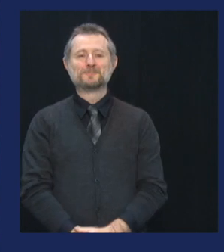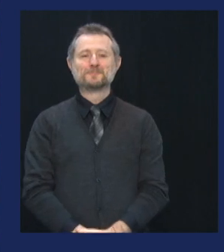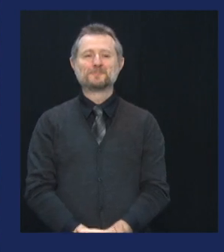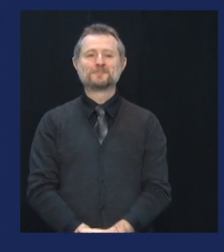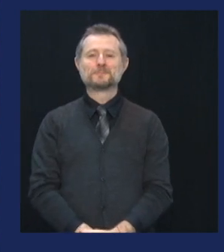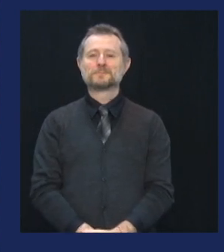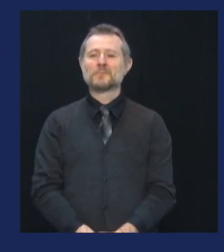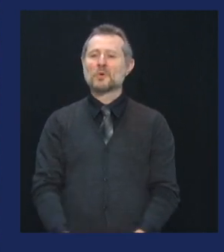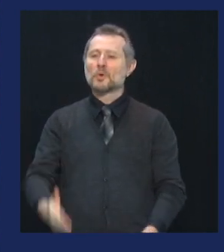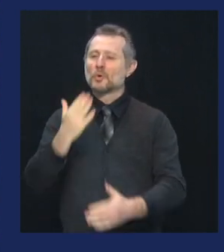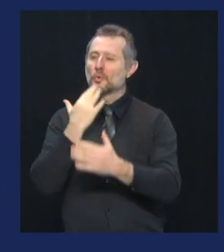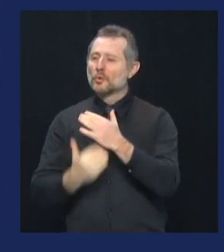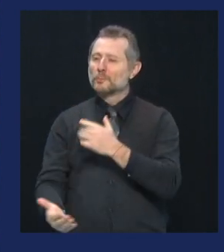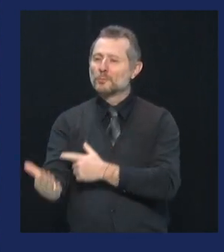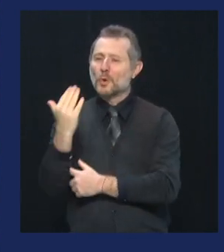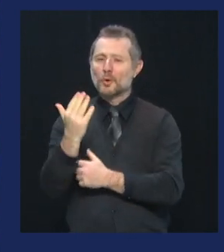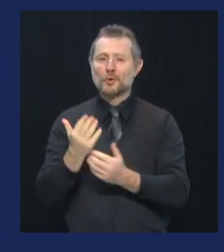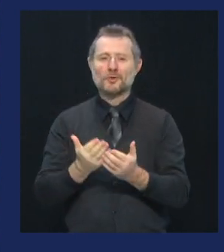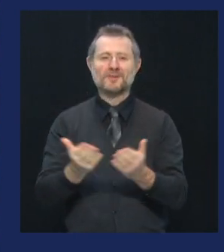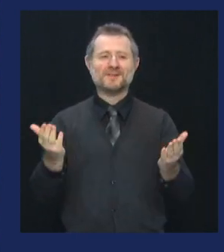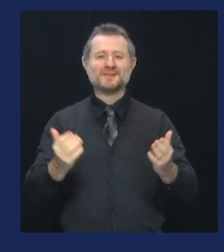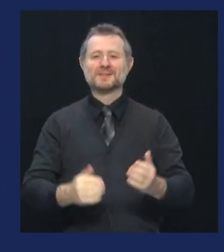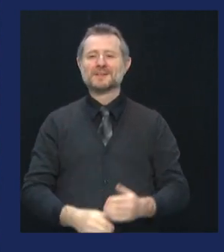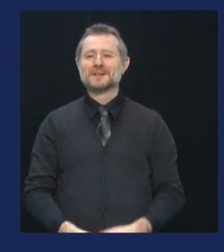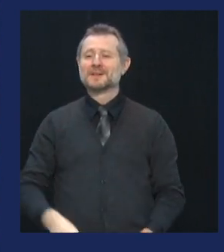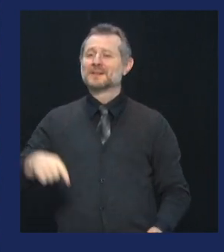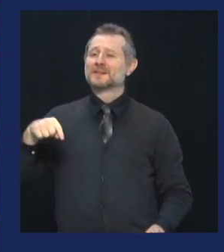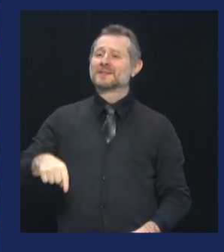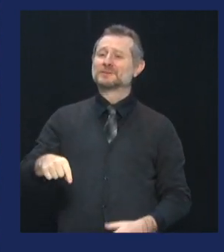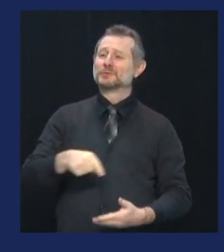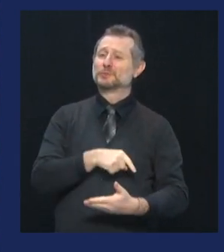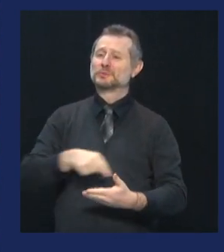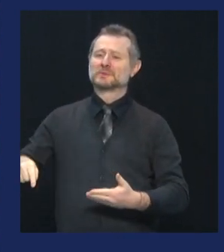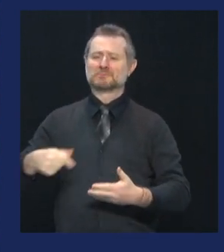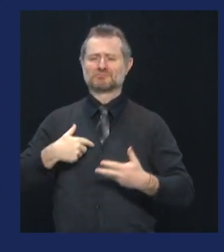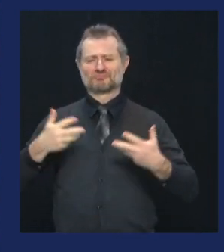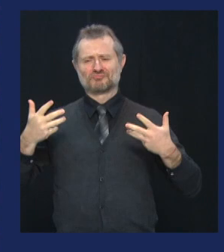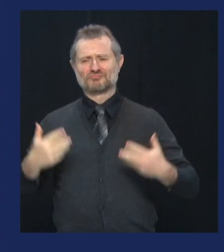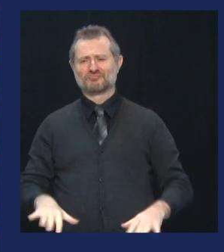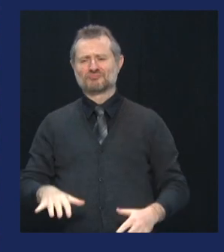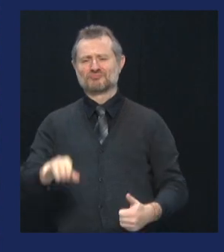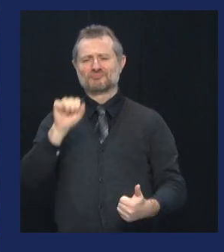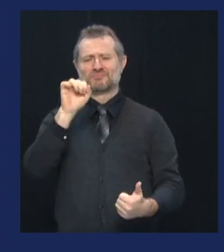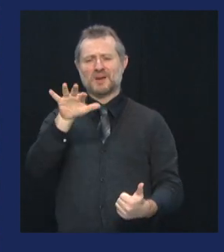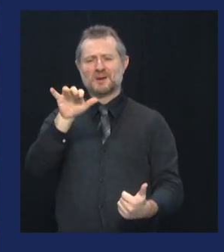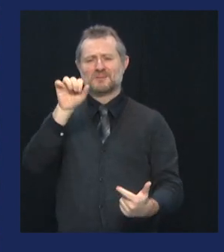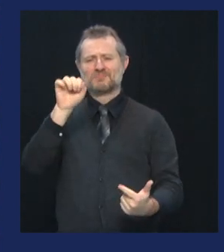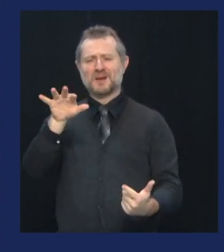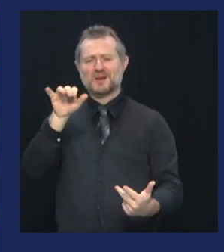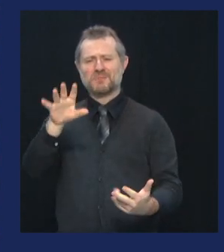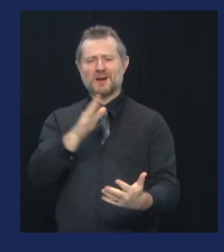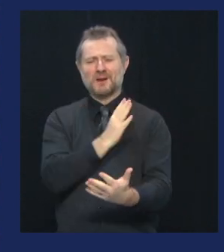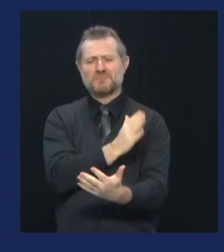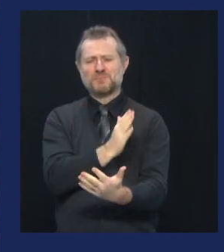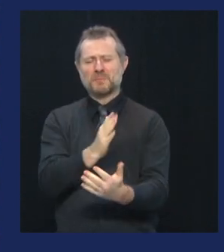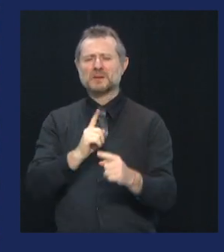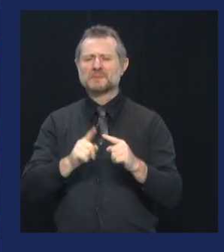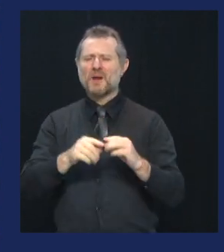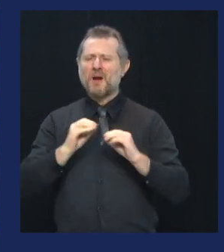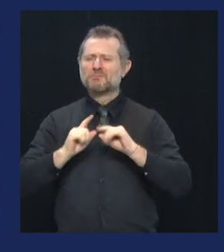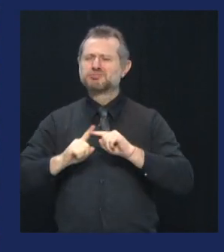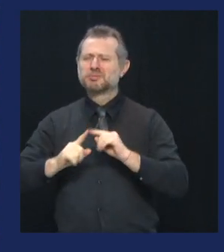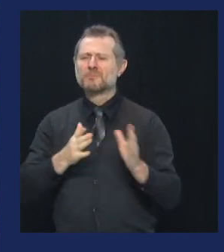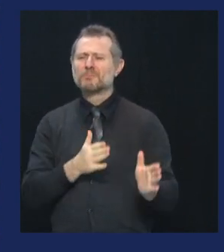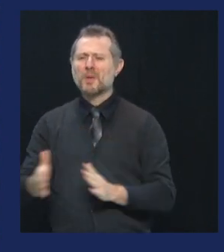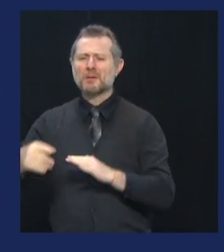Good morning. This week, we have been laying out a comprehensive plan to win the COVID war and excel